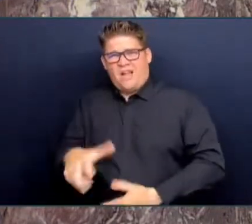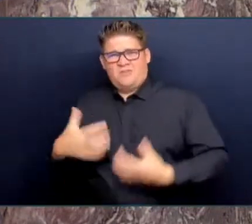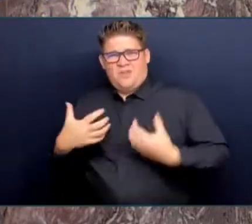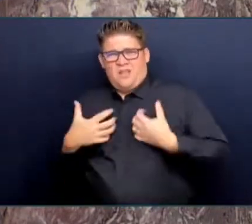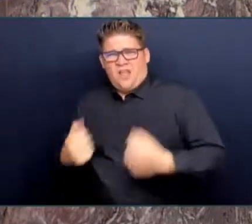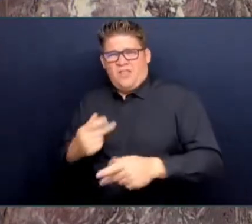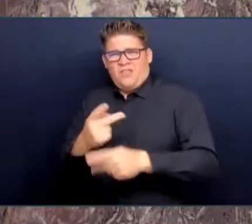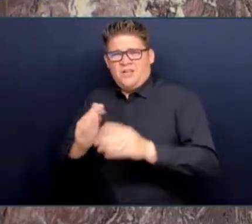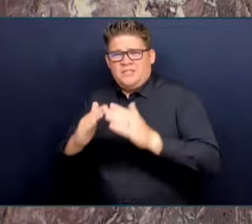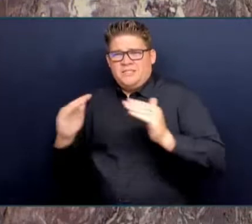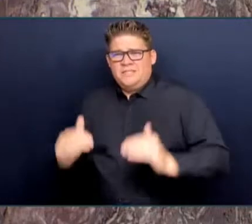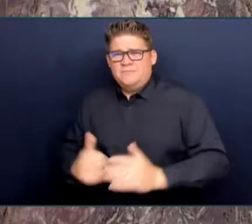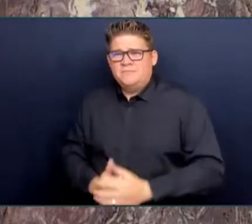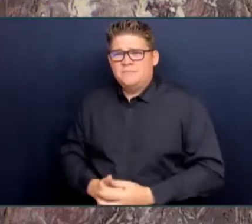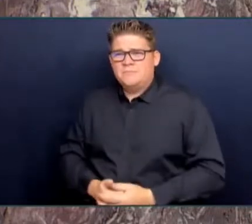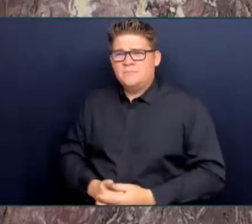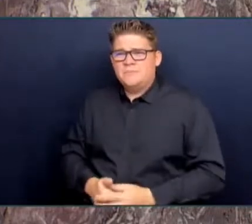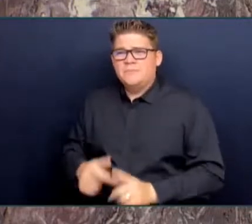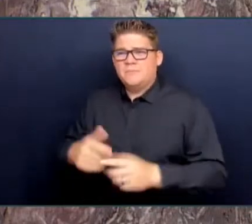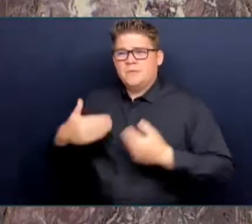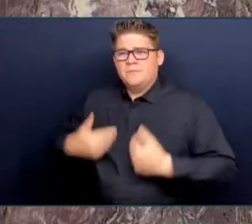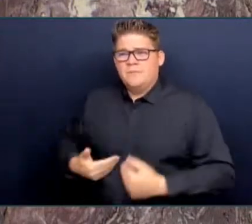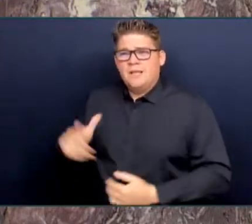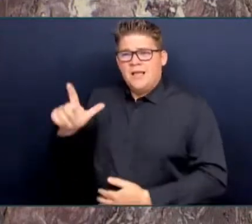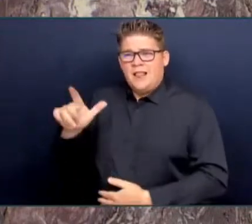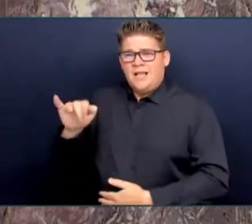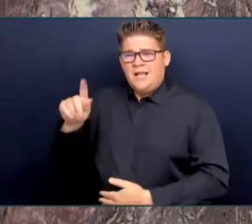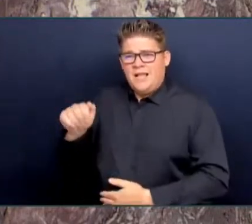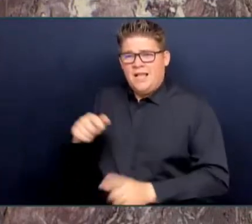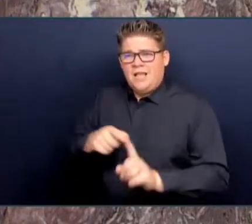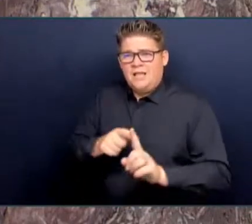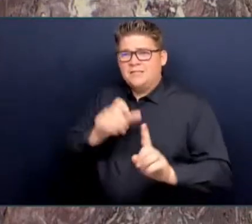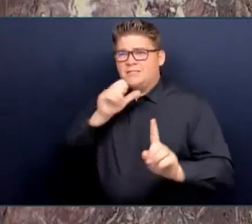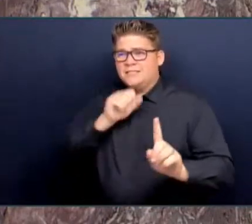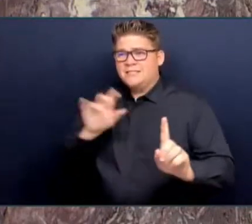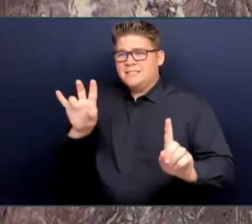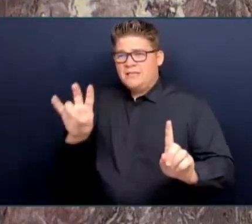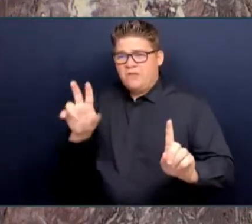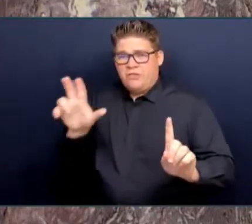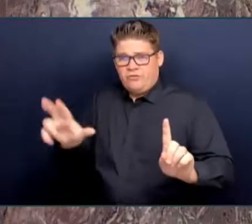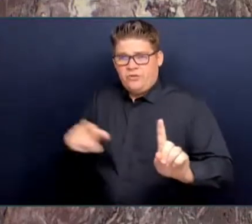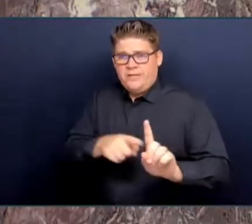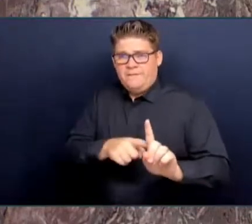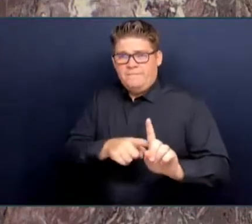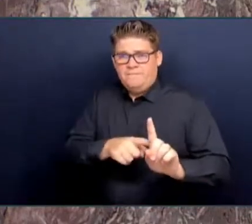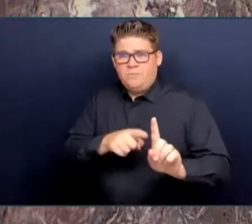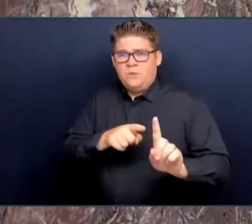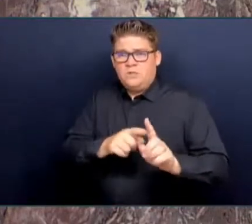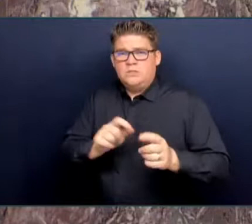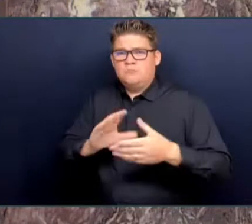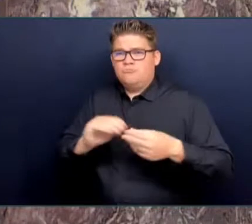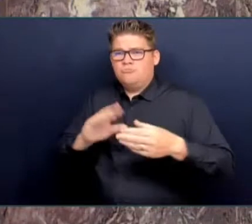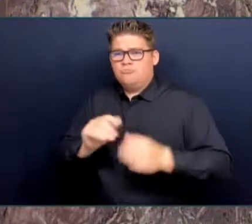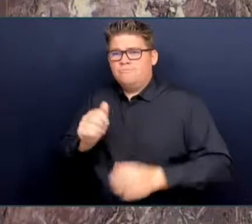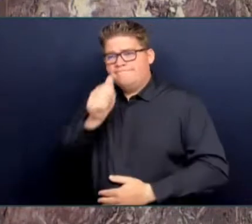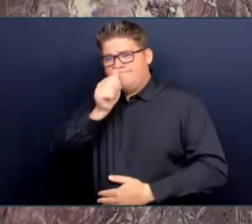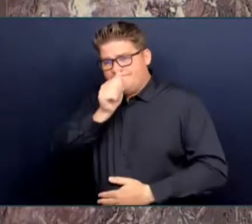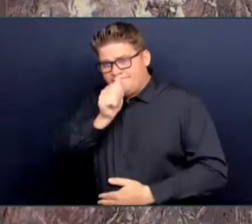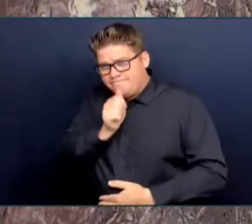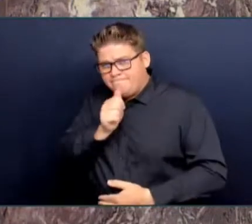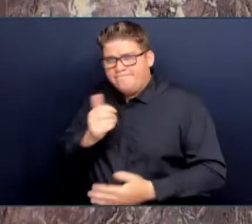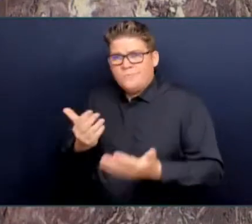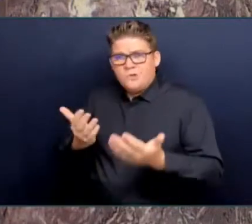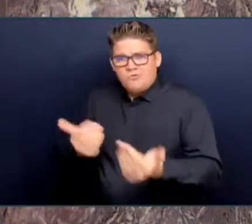She's a 73-year-old woman going through waiting lists. Waiting lists for a